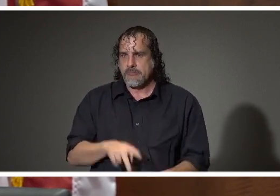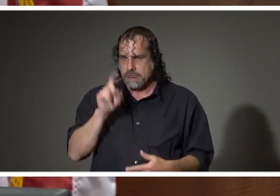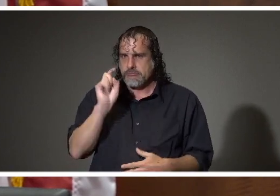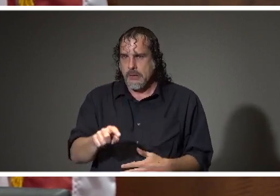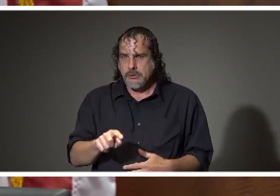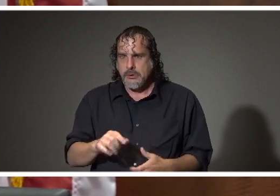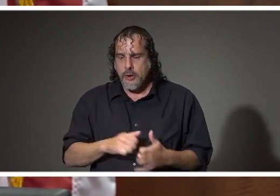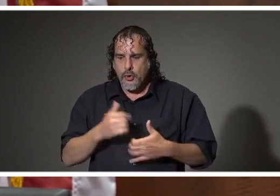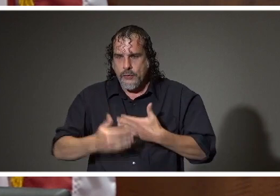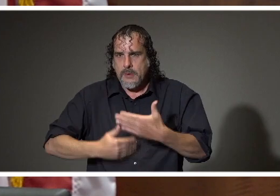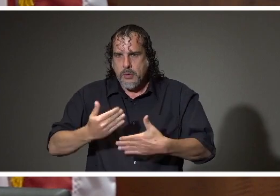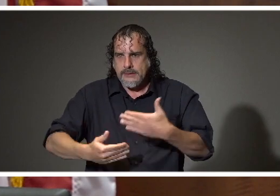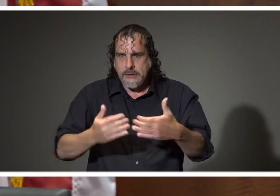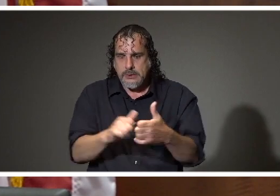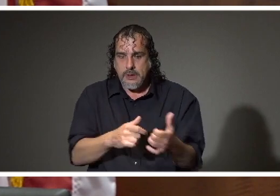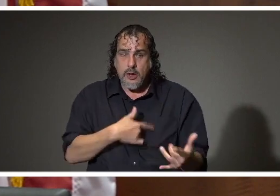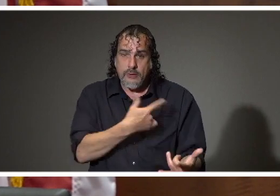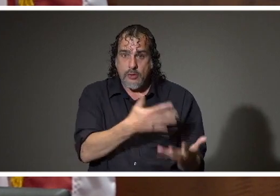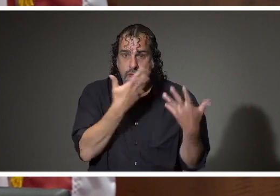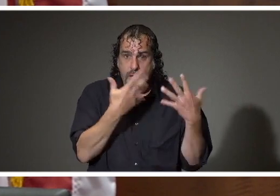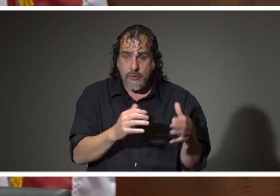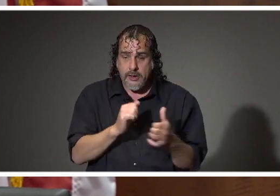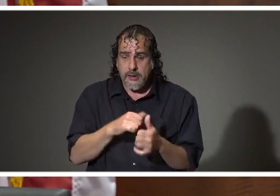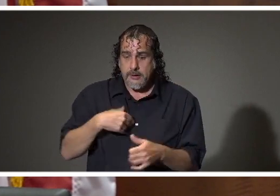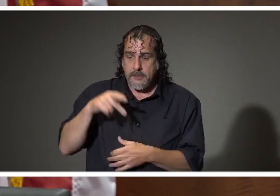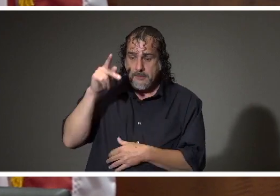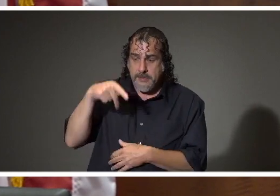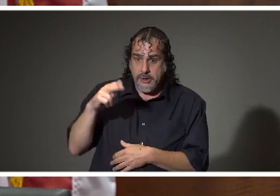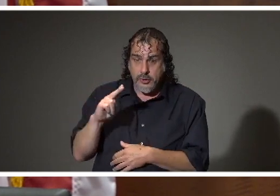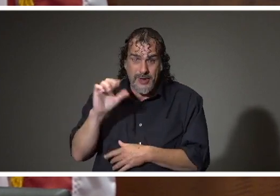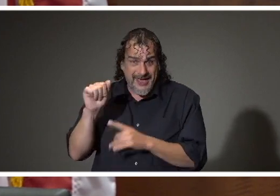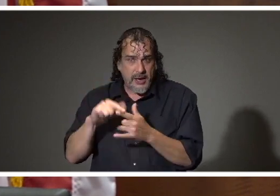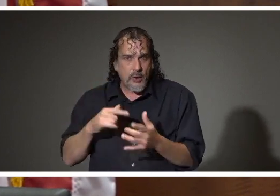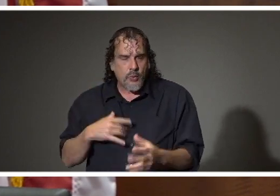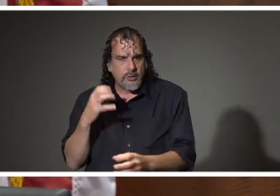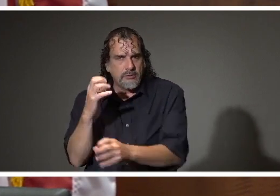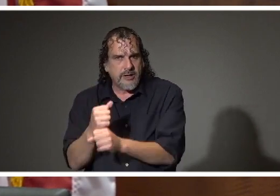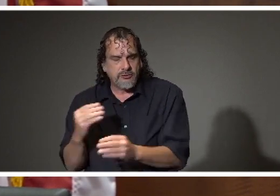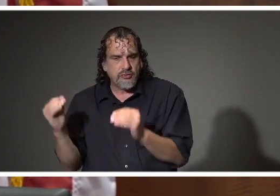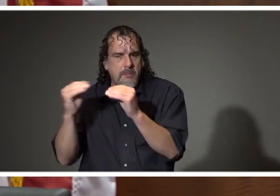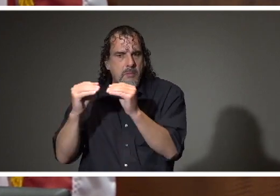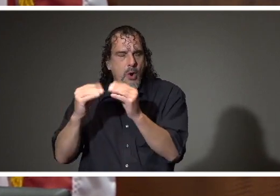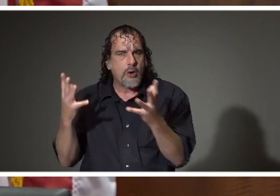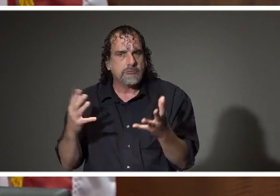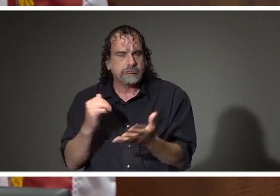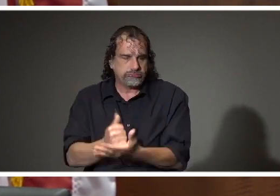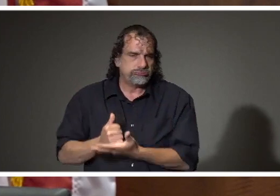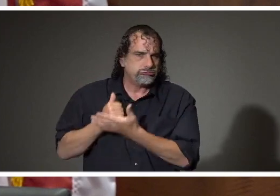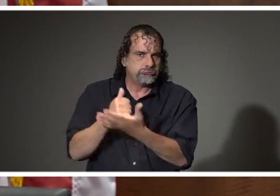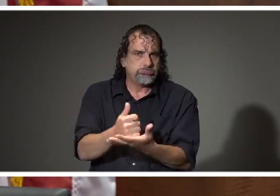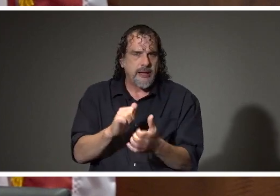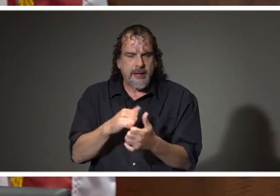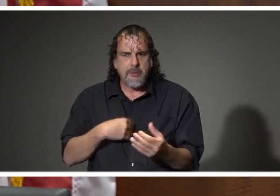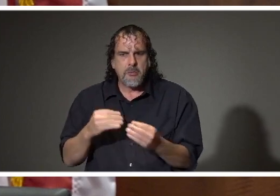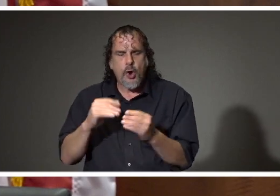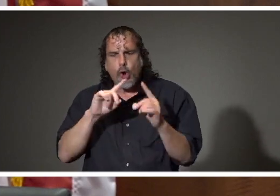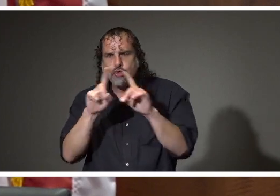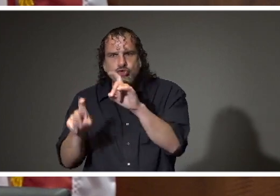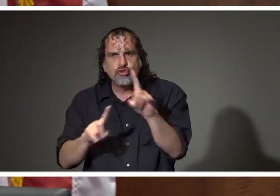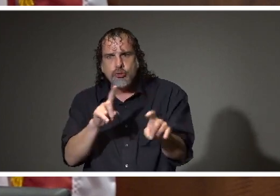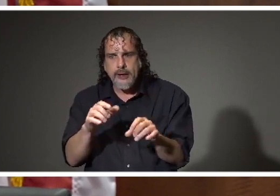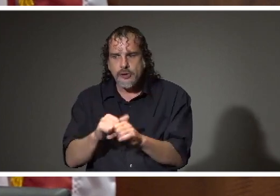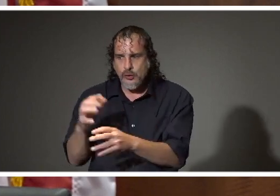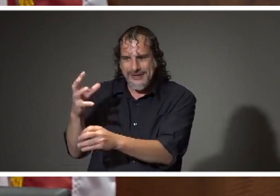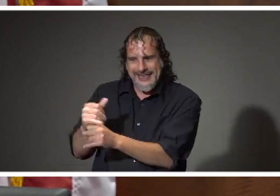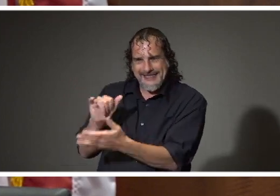certification process, those that have already filed for PUA will get some additional questions asked that will then help them to receive their